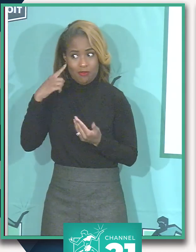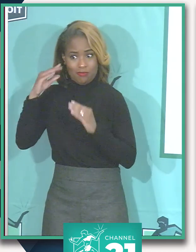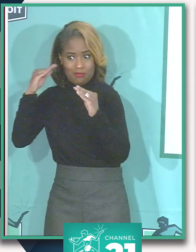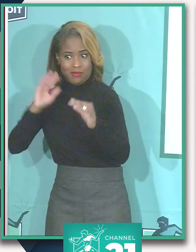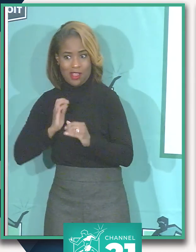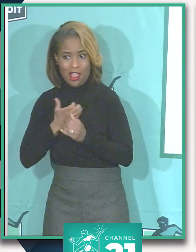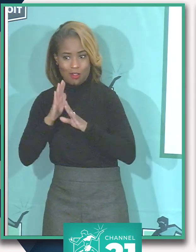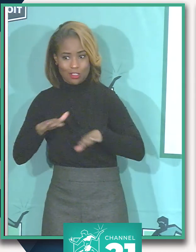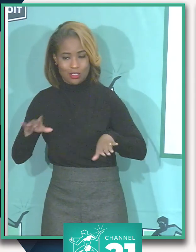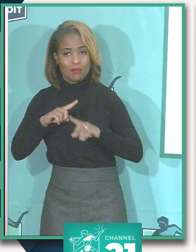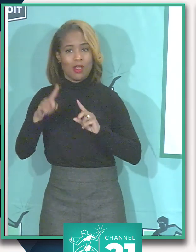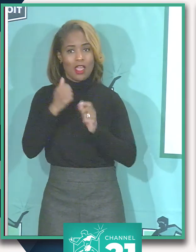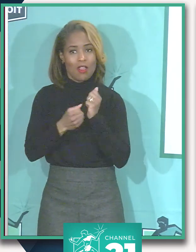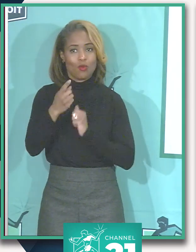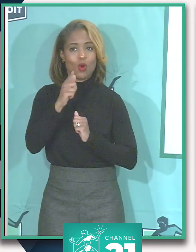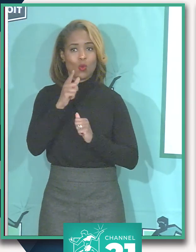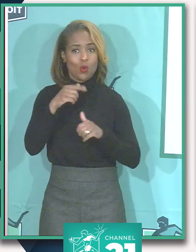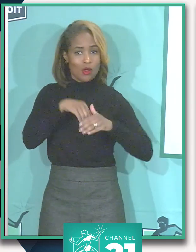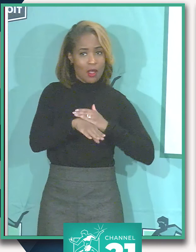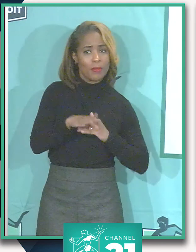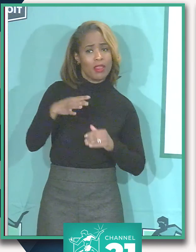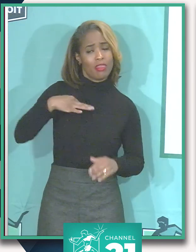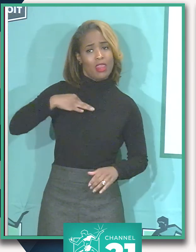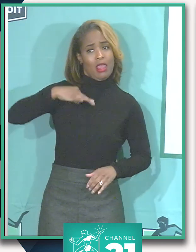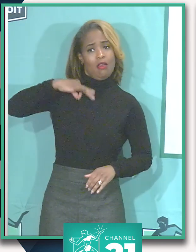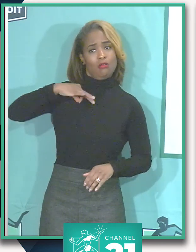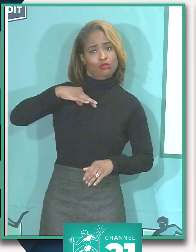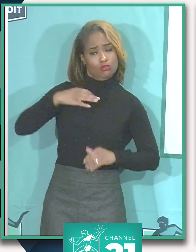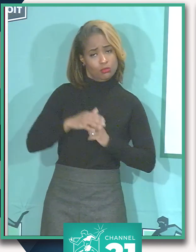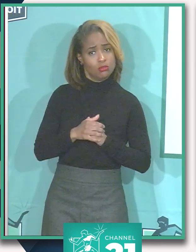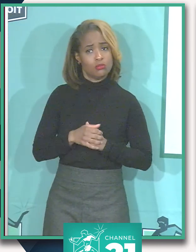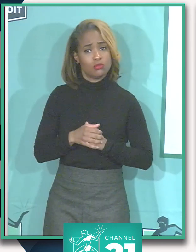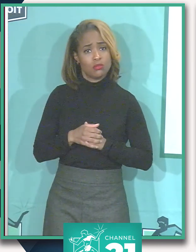But everybody who has come through has been eligible,